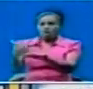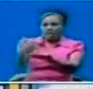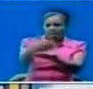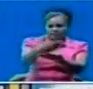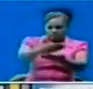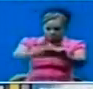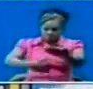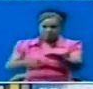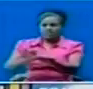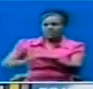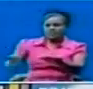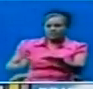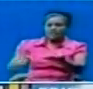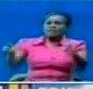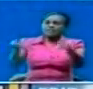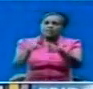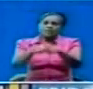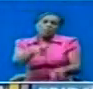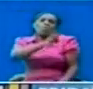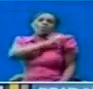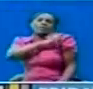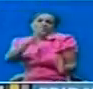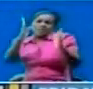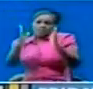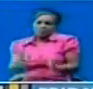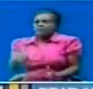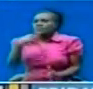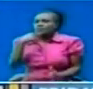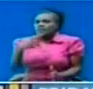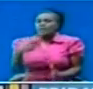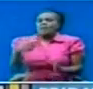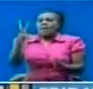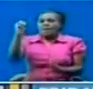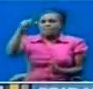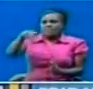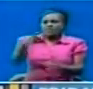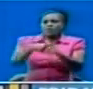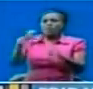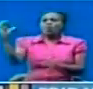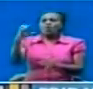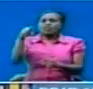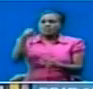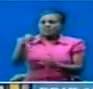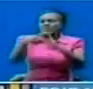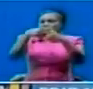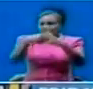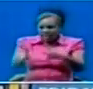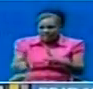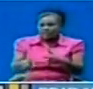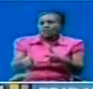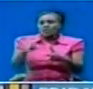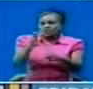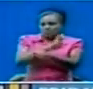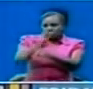for the referendum. And as Wilkister Nyabwa reports, members of Parliament allied to the Orange Democratic Movement hit the ground running in the hunt